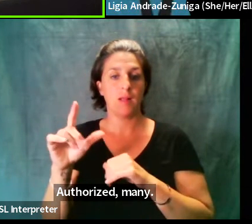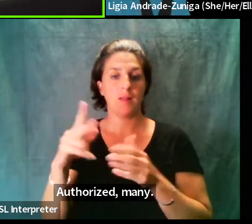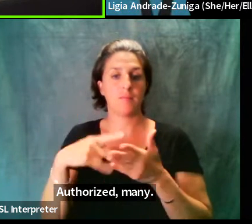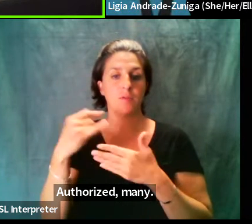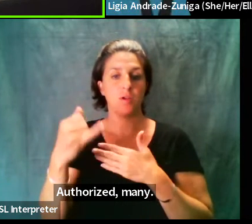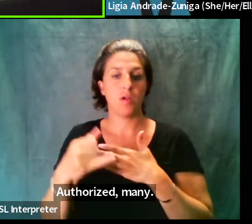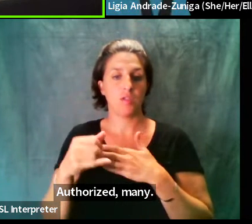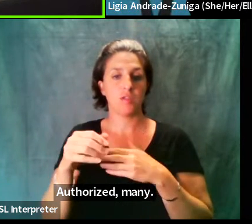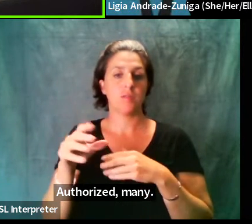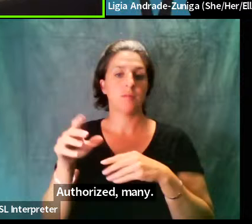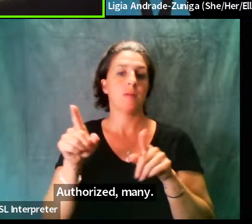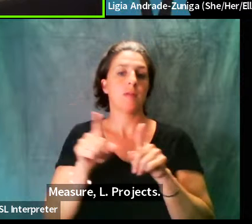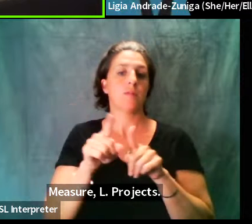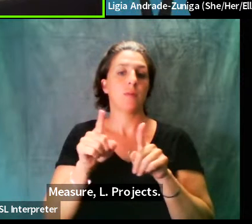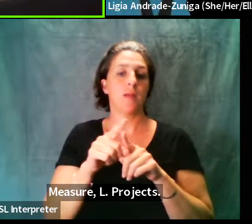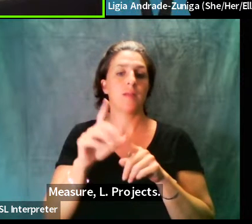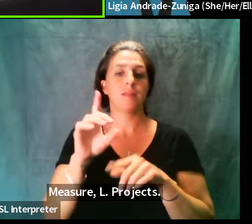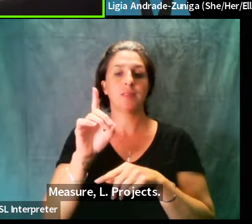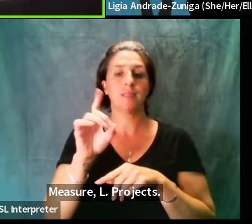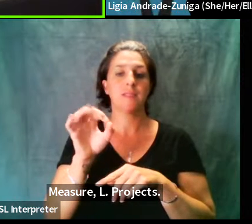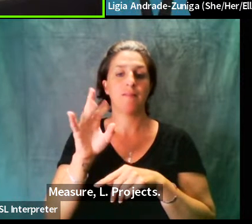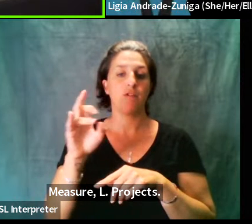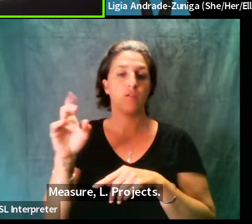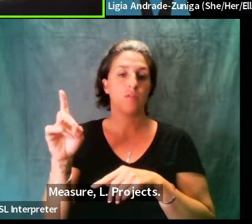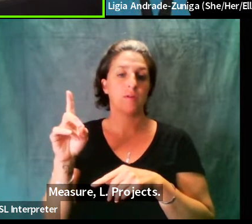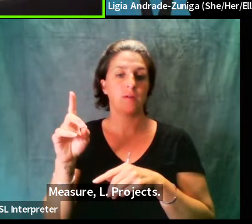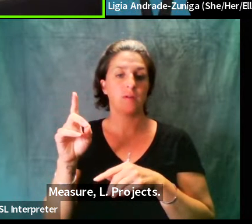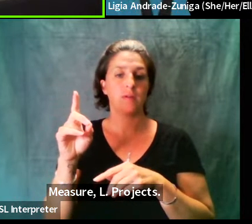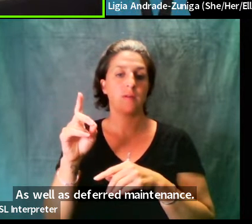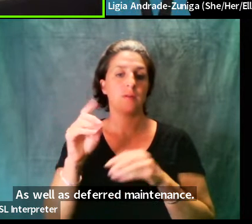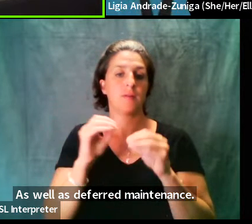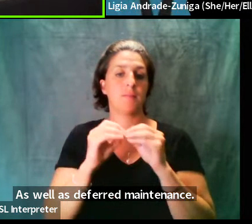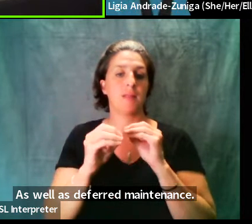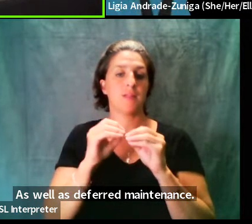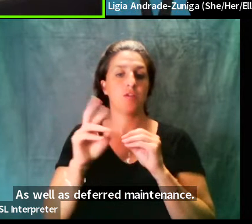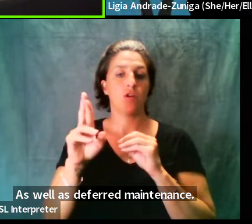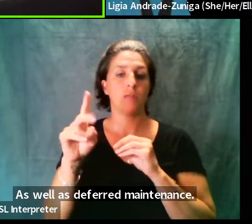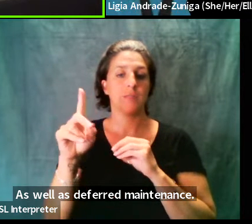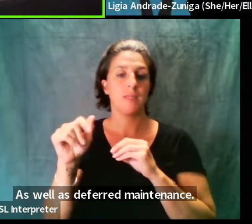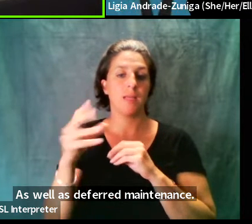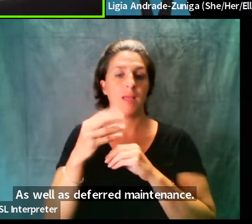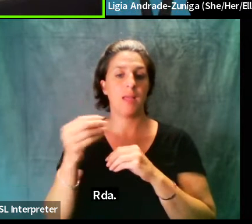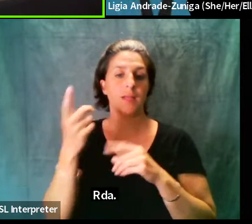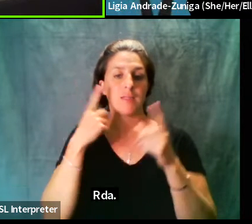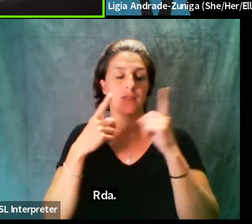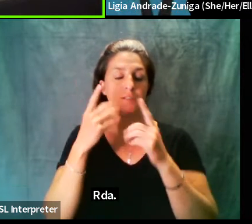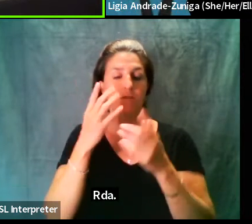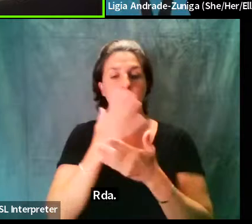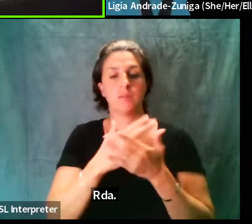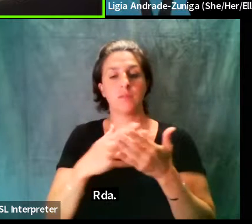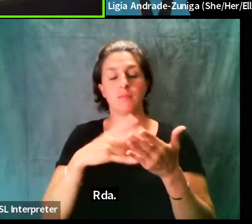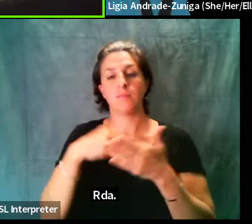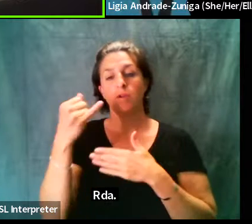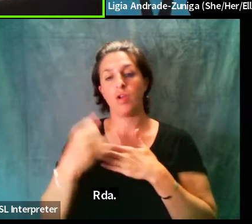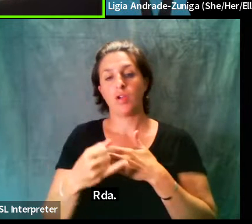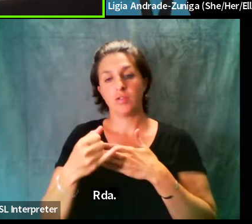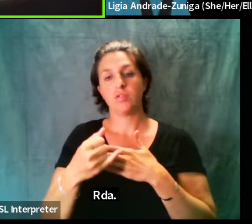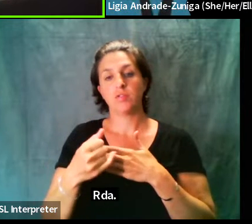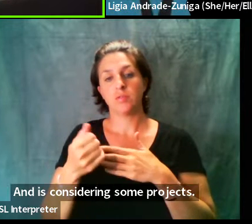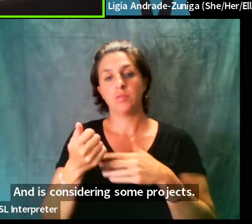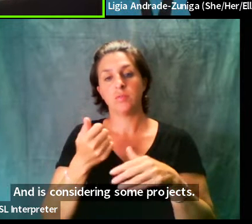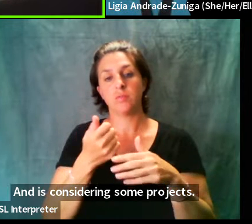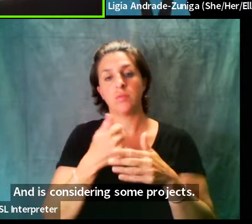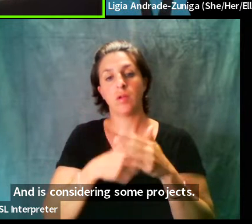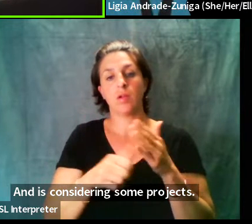as well as deferred maintenance, RDA, and is considering some projects under the proceeds of